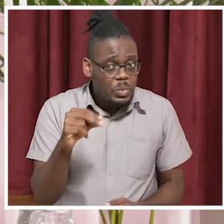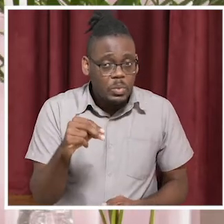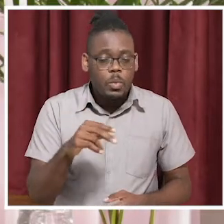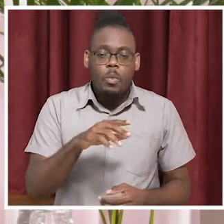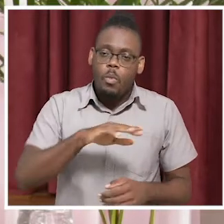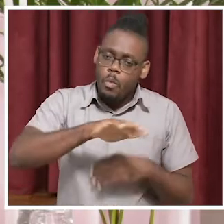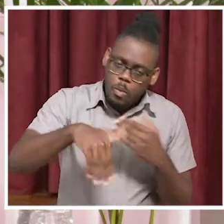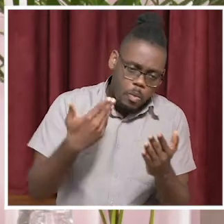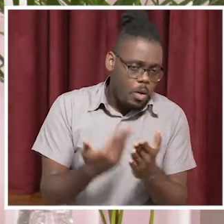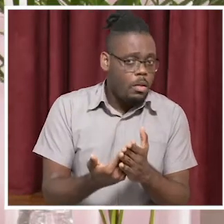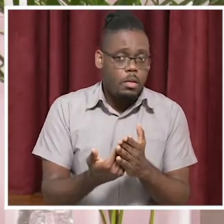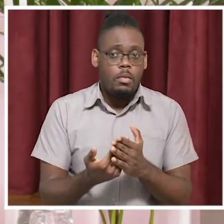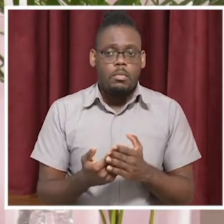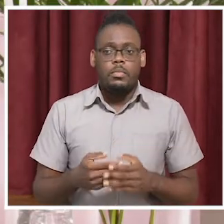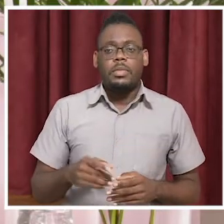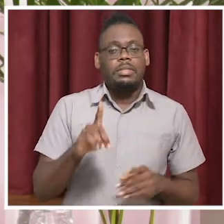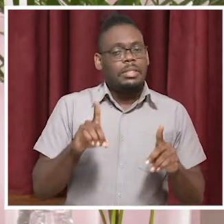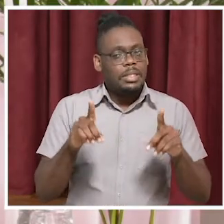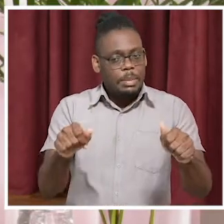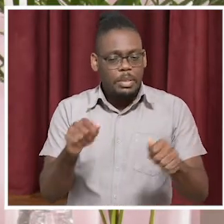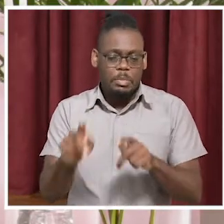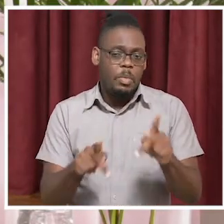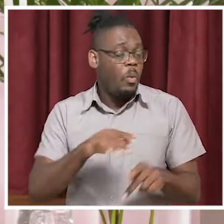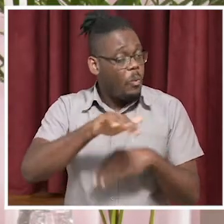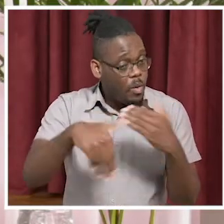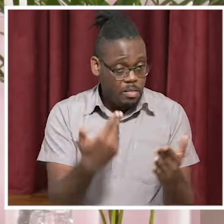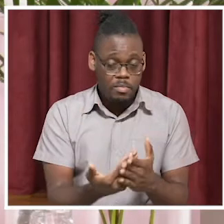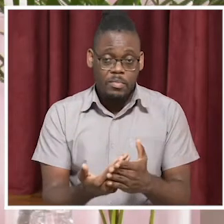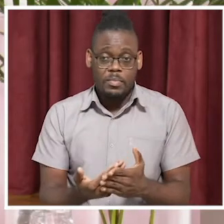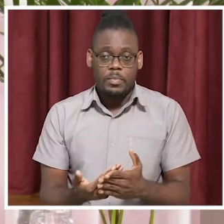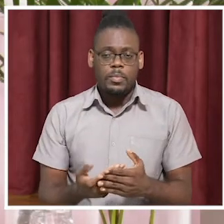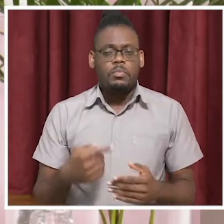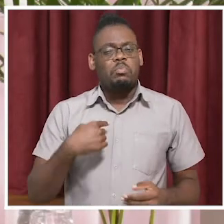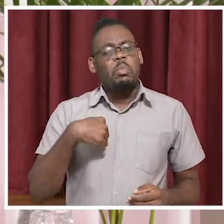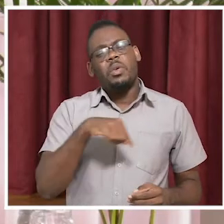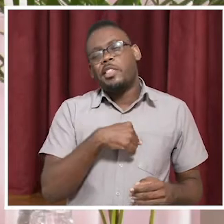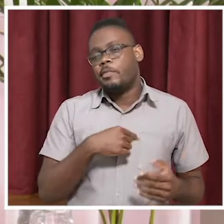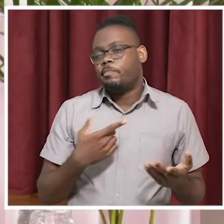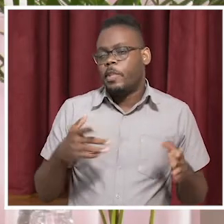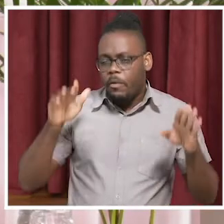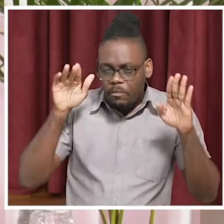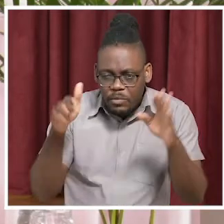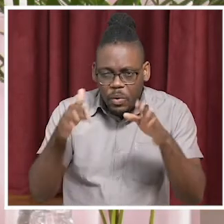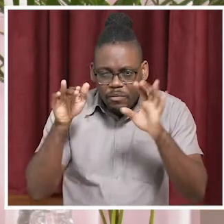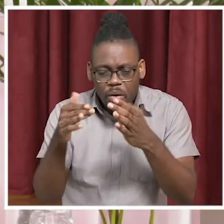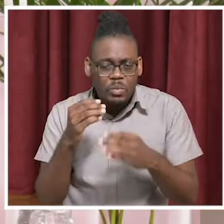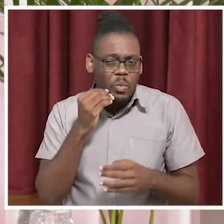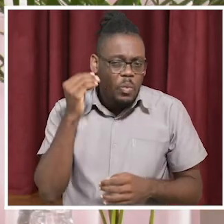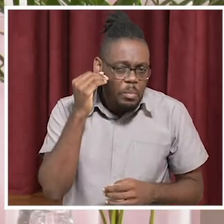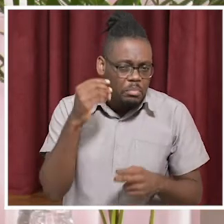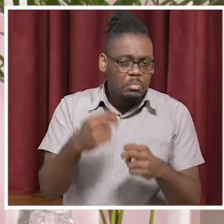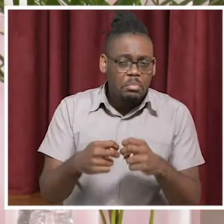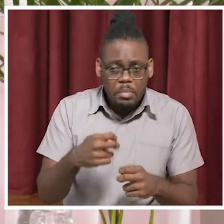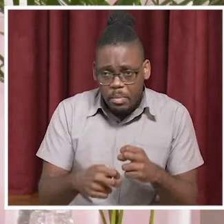with matters relating to aging, so they deal with homes, things like elder abuse and all of that.